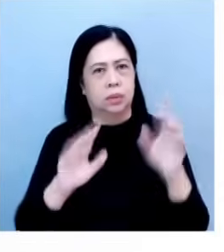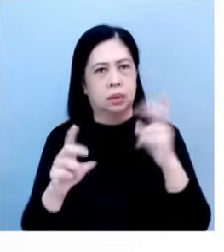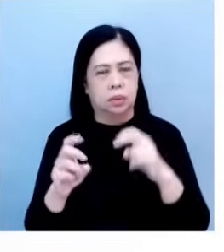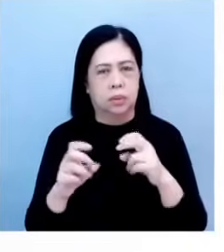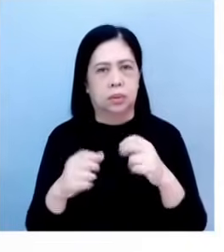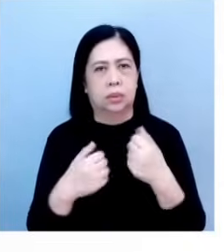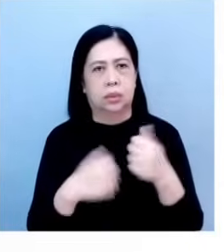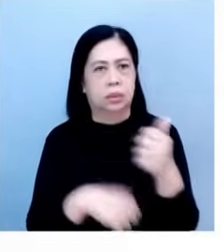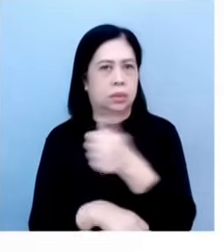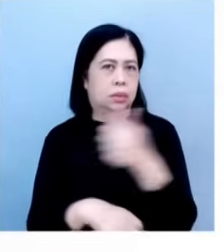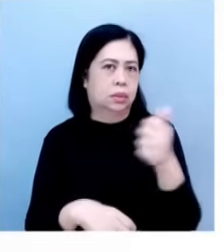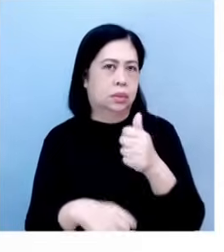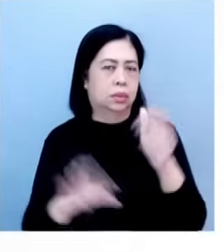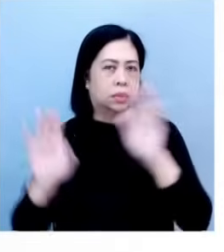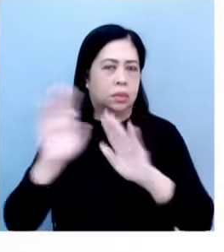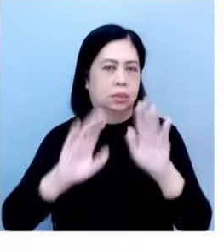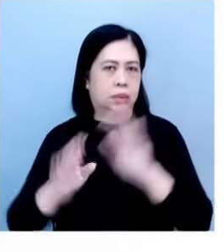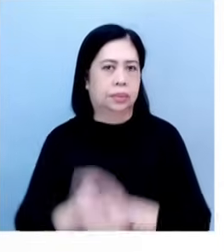transport crisis.